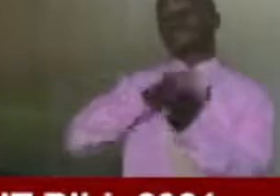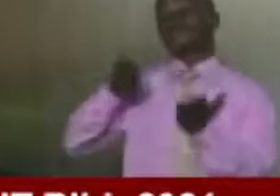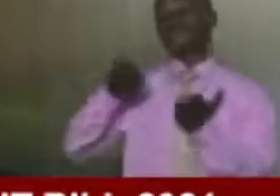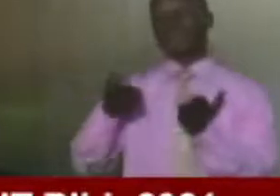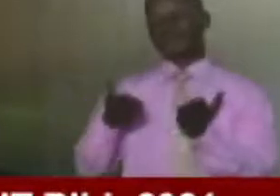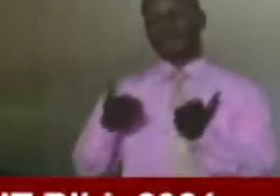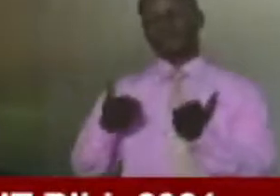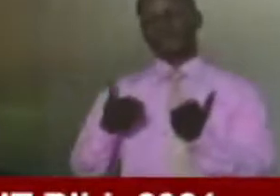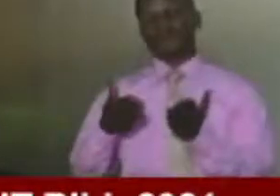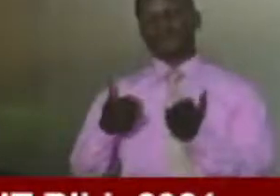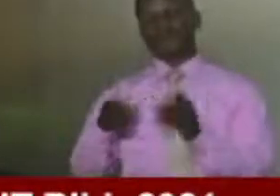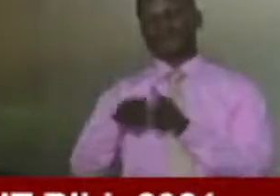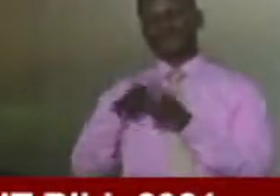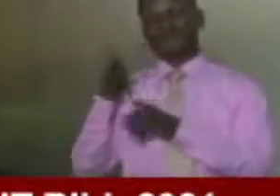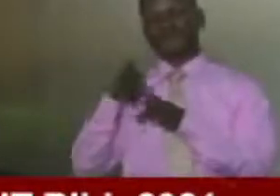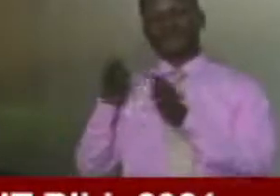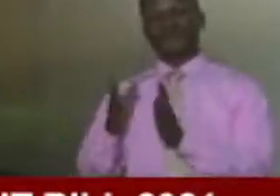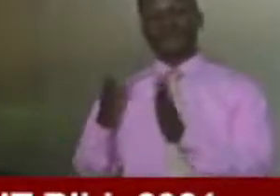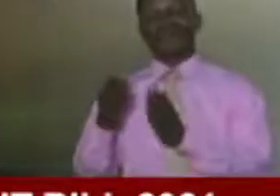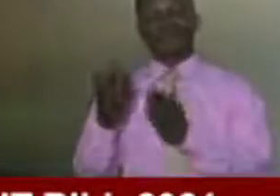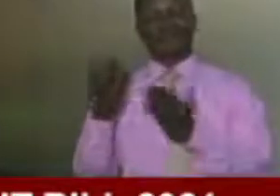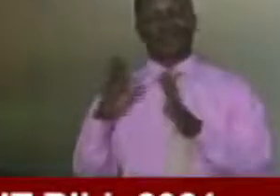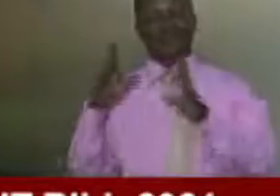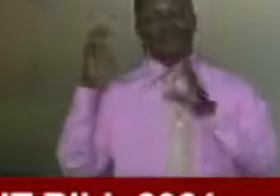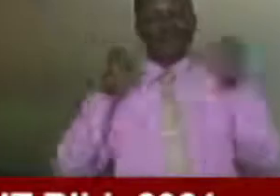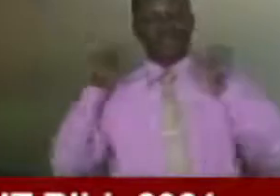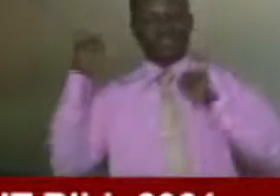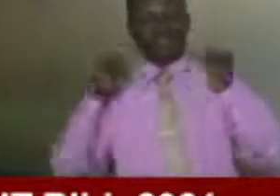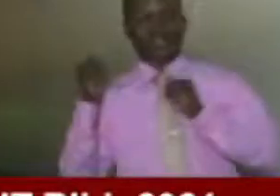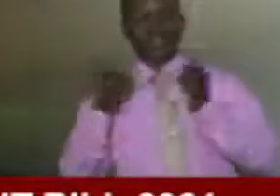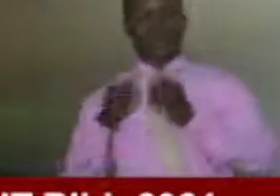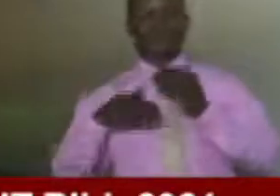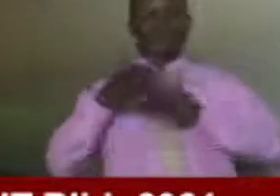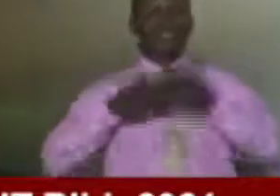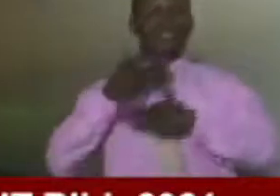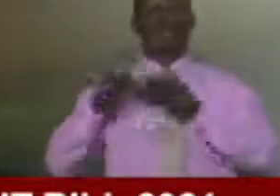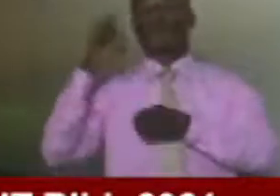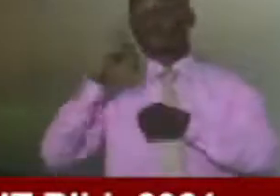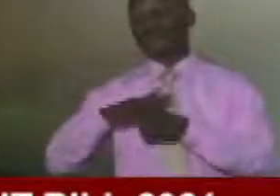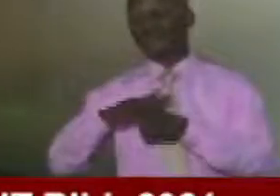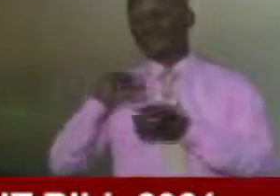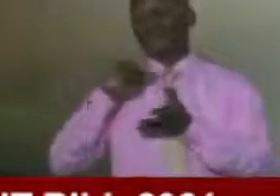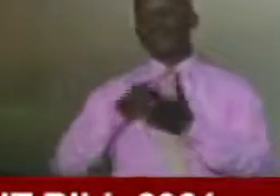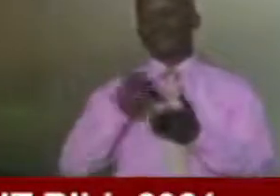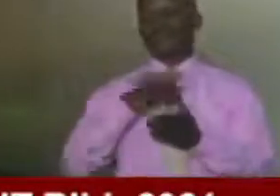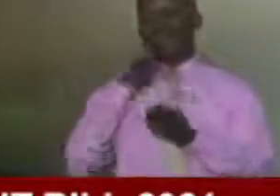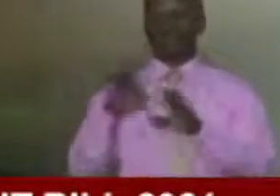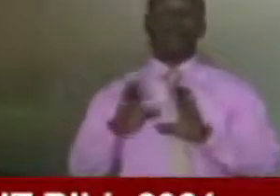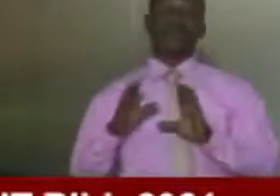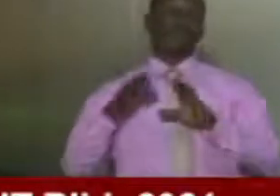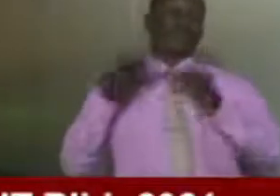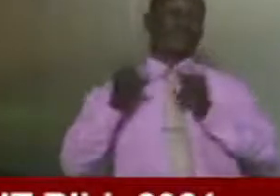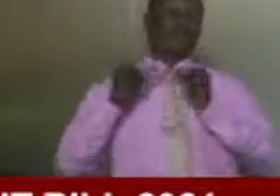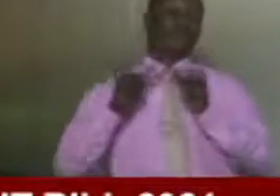finished our registration exercise, with the exception of maybe two states or so, which we have done. And then earlier